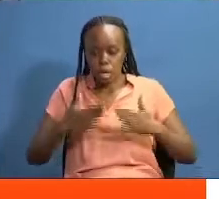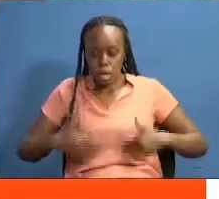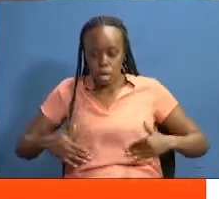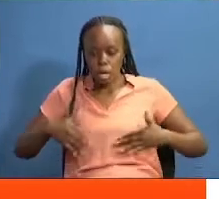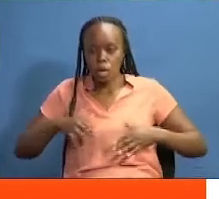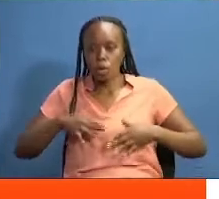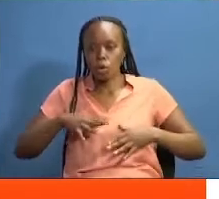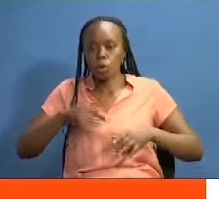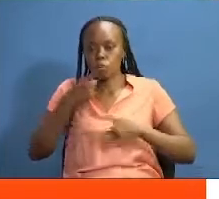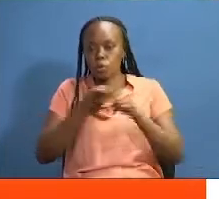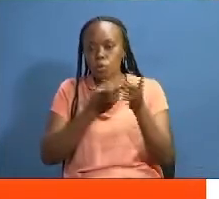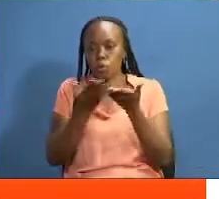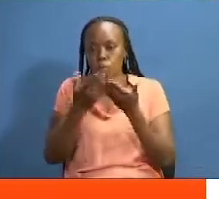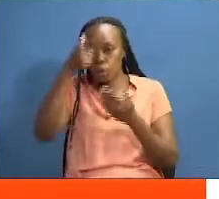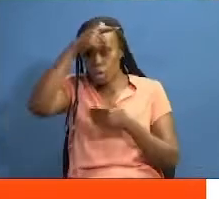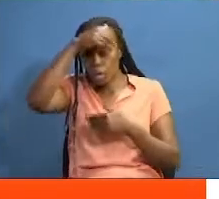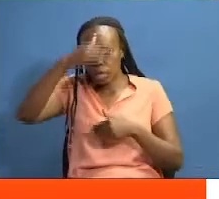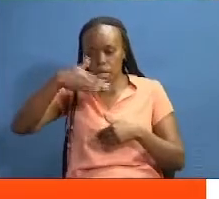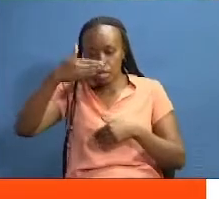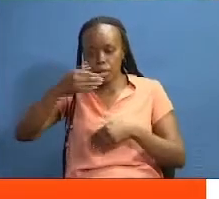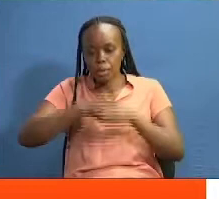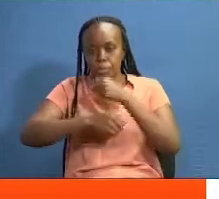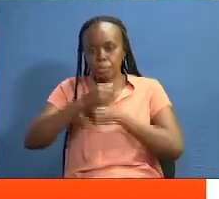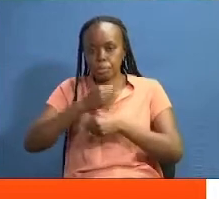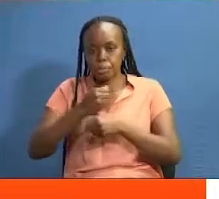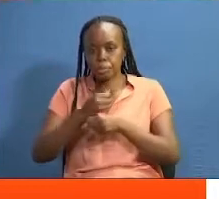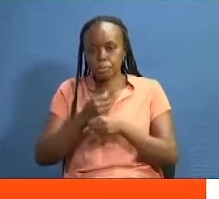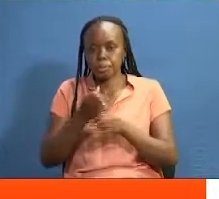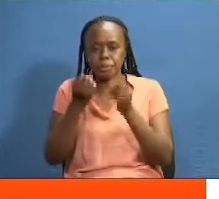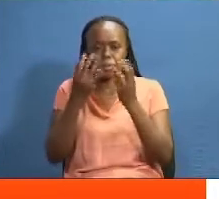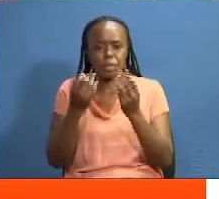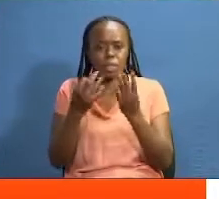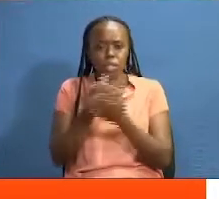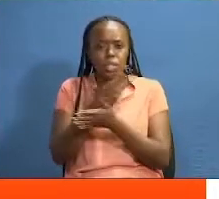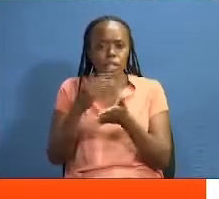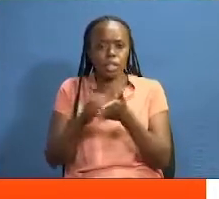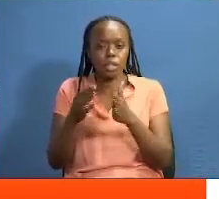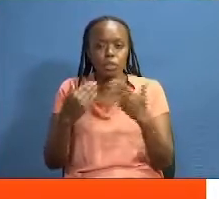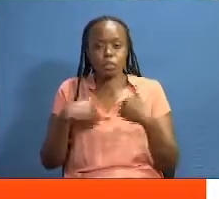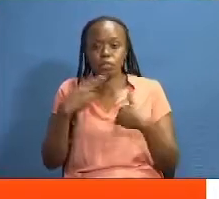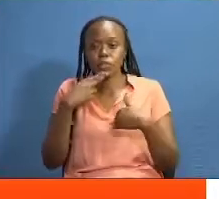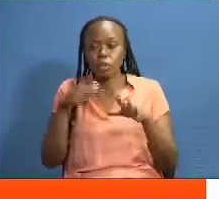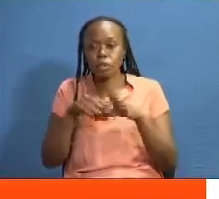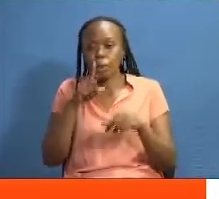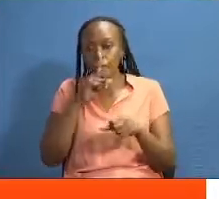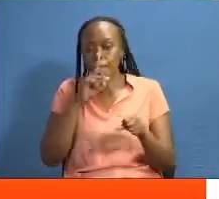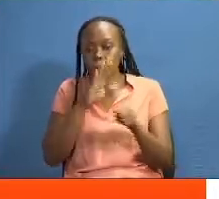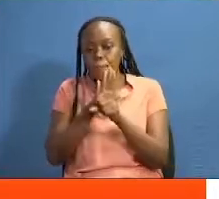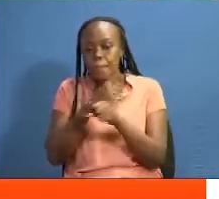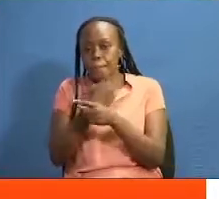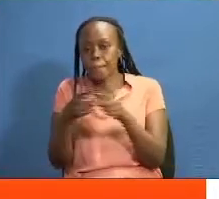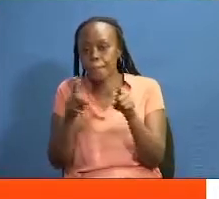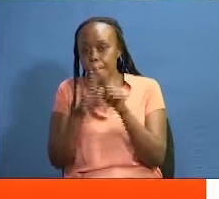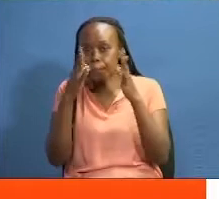people graduating from universities every year. Majority of them are being absorbed in the private sector. But